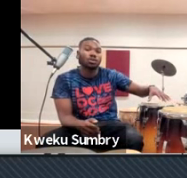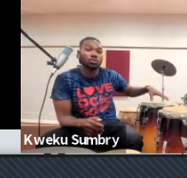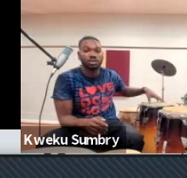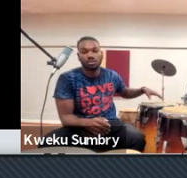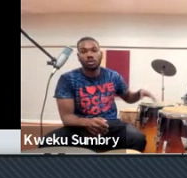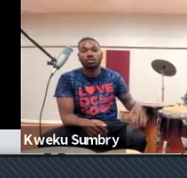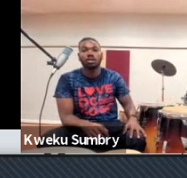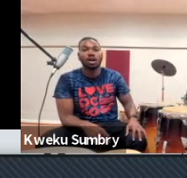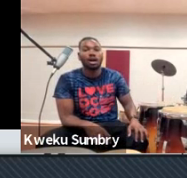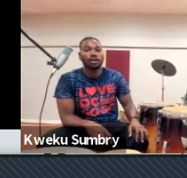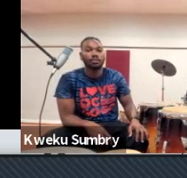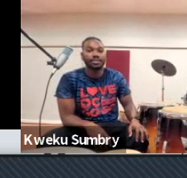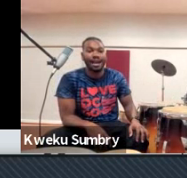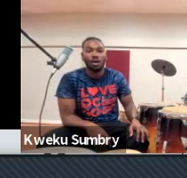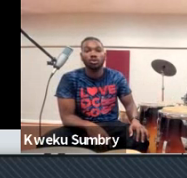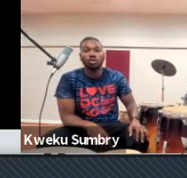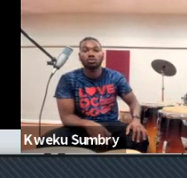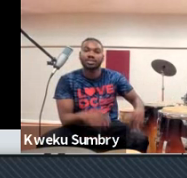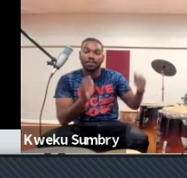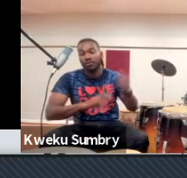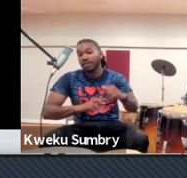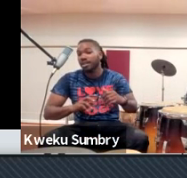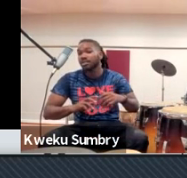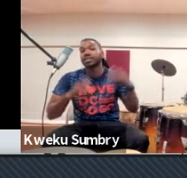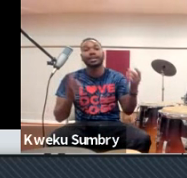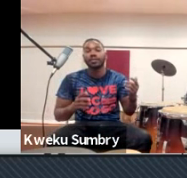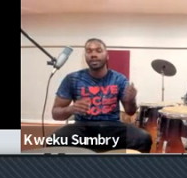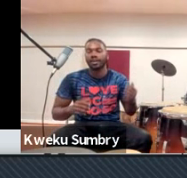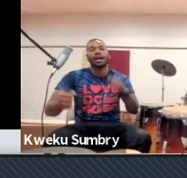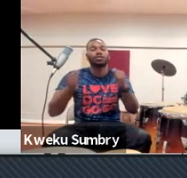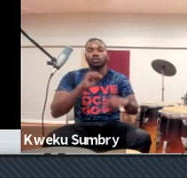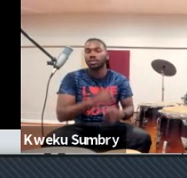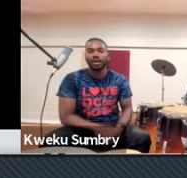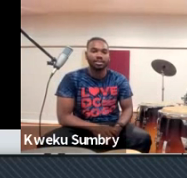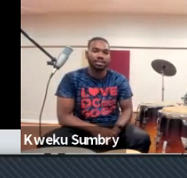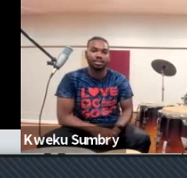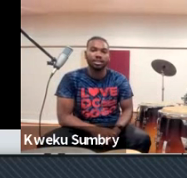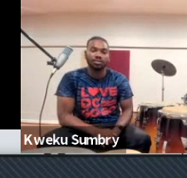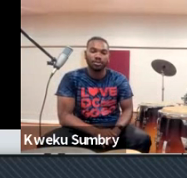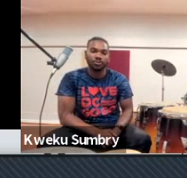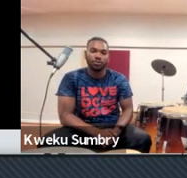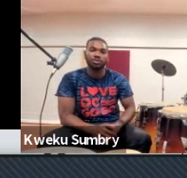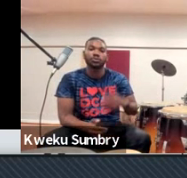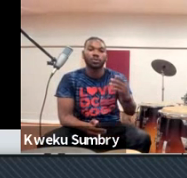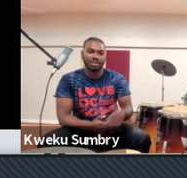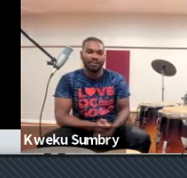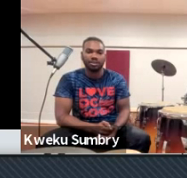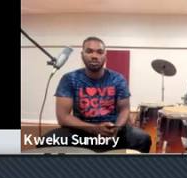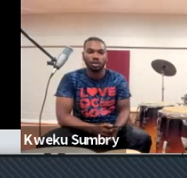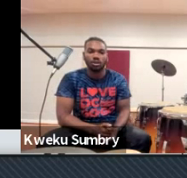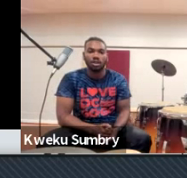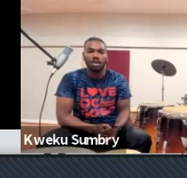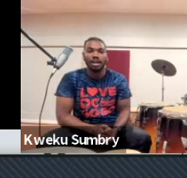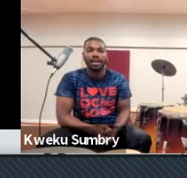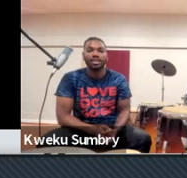like the Kungas as well. Now we're gonna go tambourine, shakere. I don't know if anybody's seen the shakere before. It's from West Africa